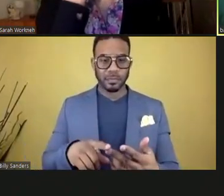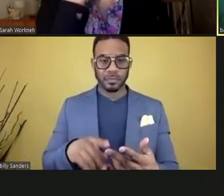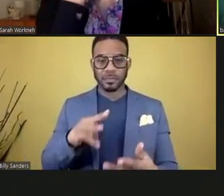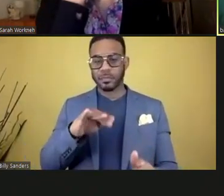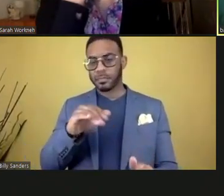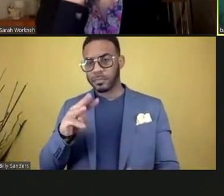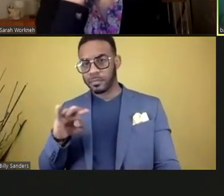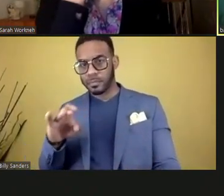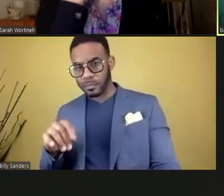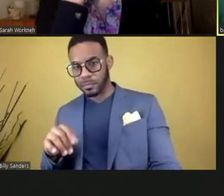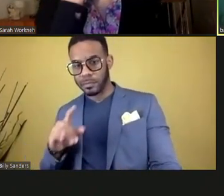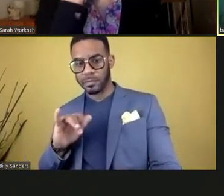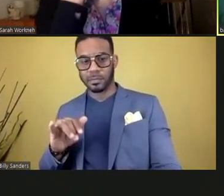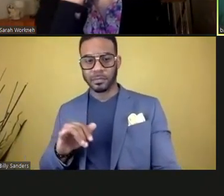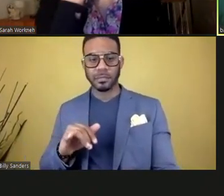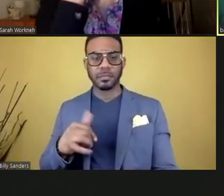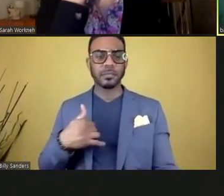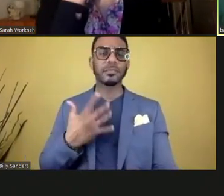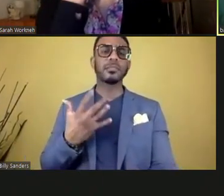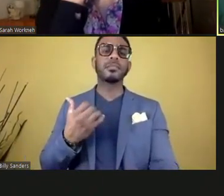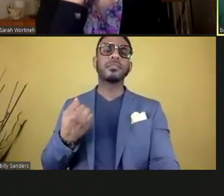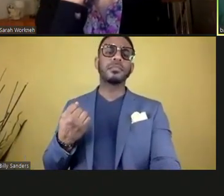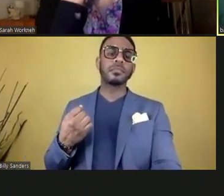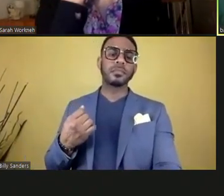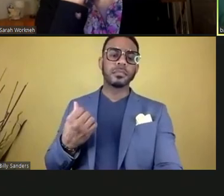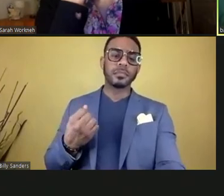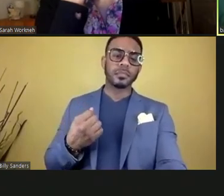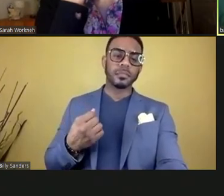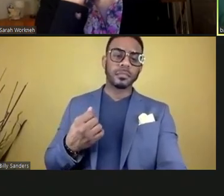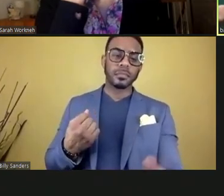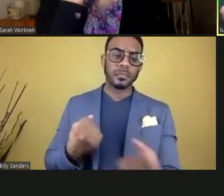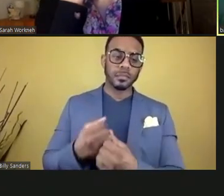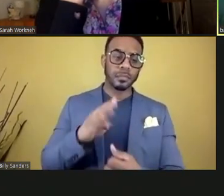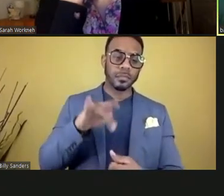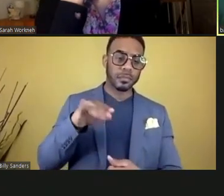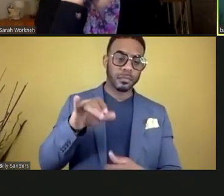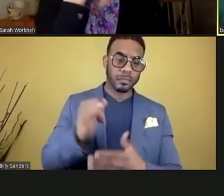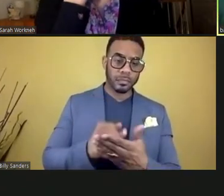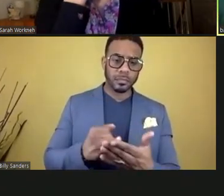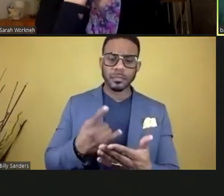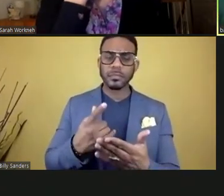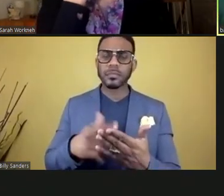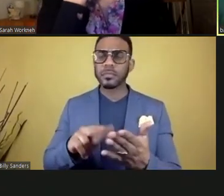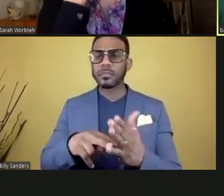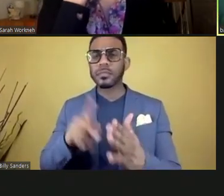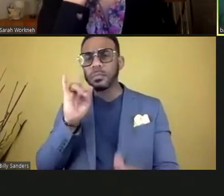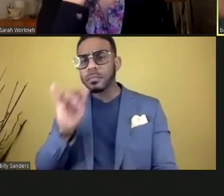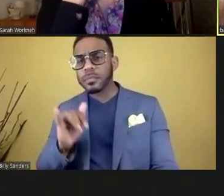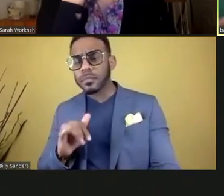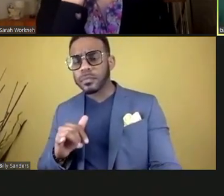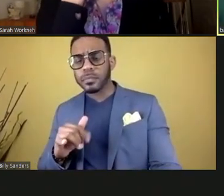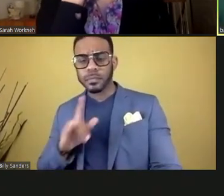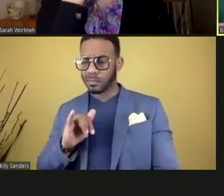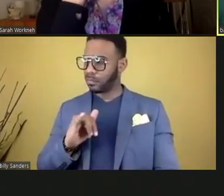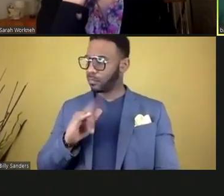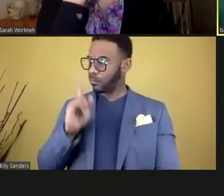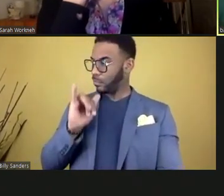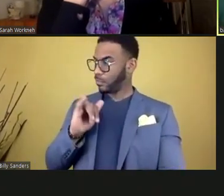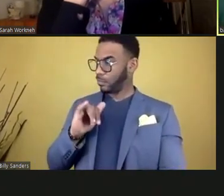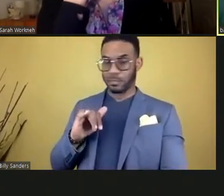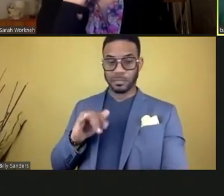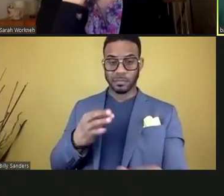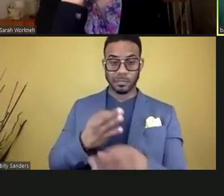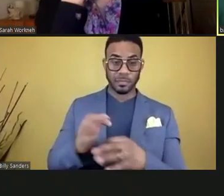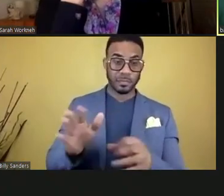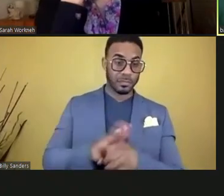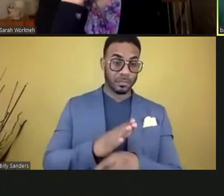MassMoCA was like, we want to support BIPOC artists. What does that look like? And we were like, it looks like a free, fully